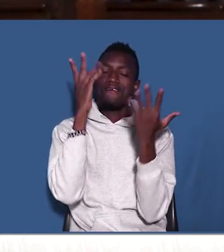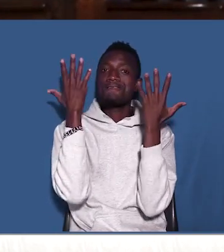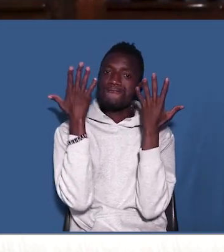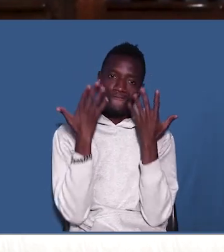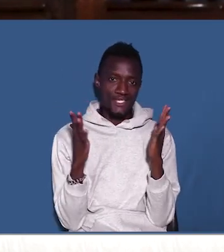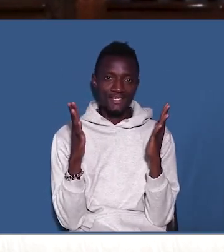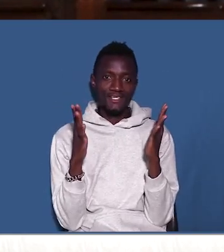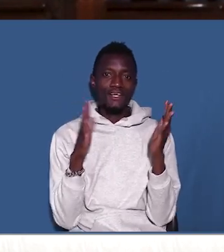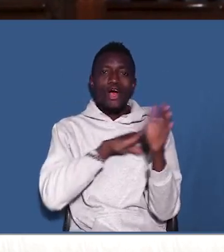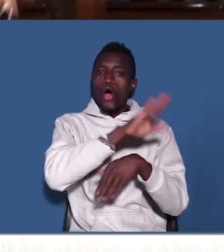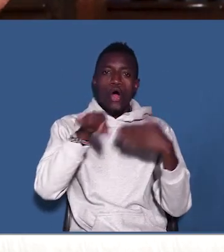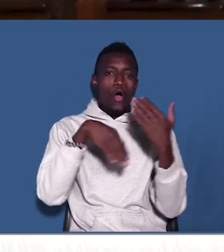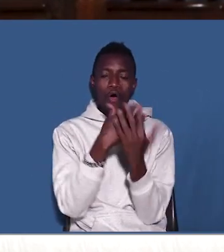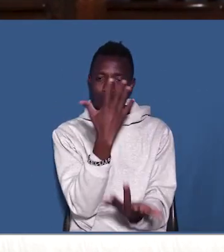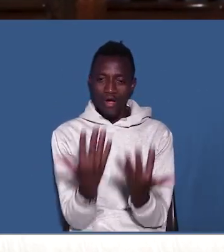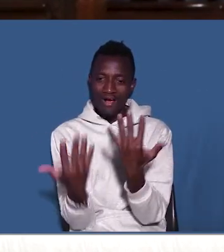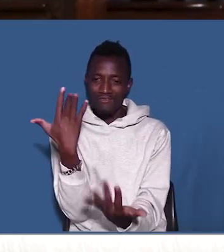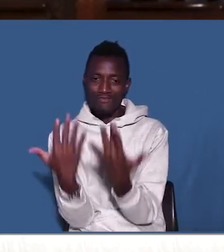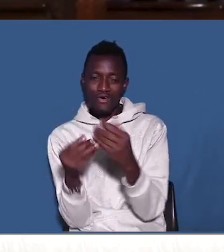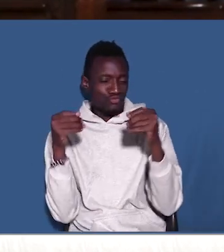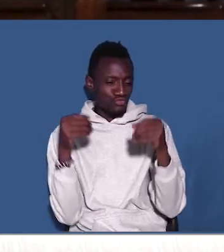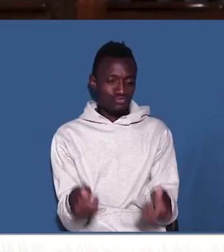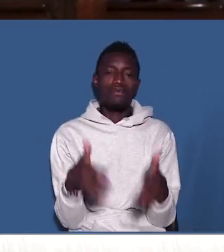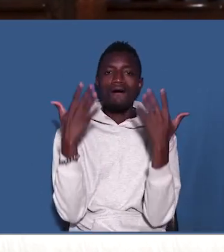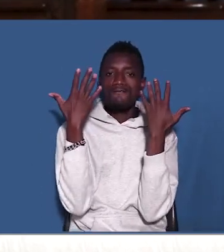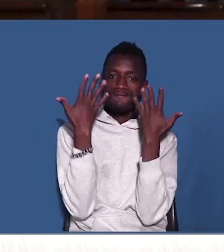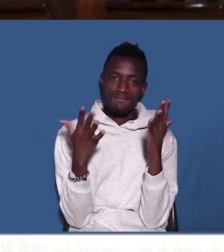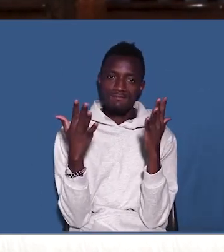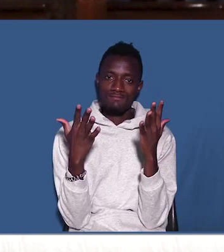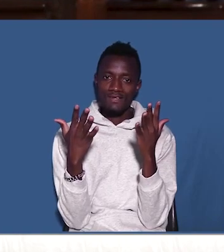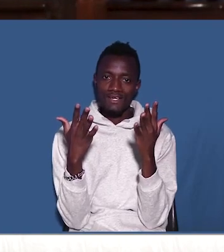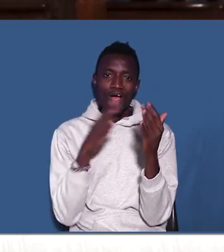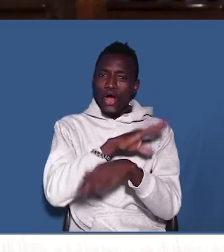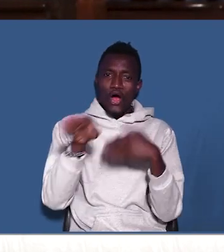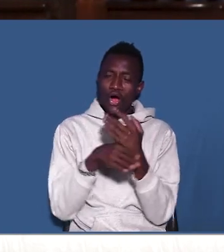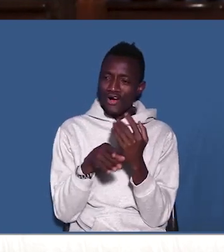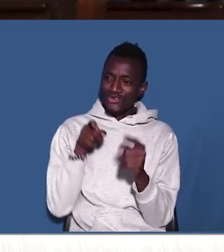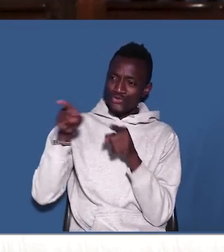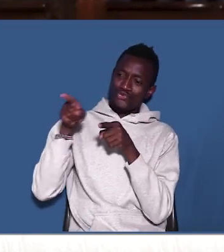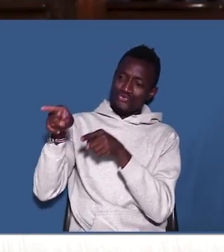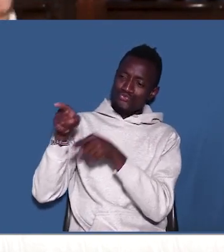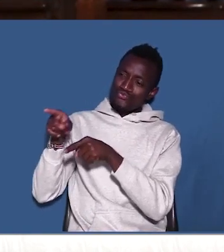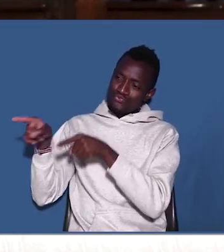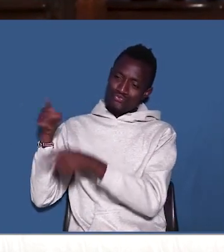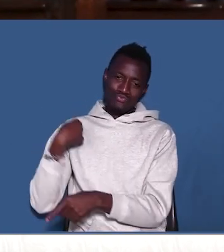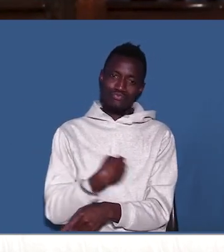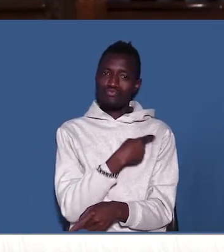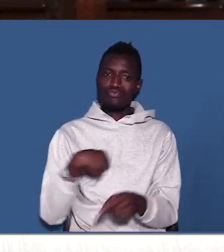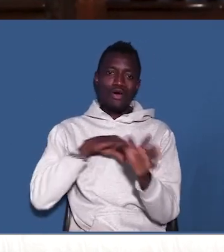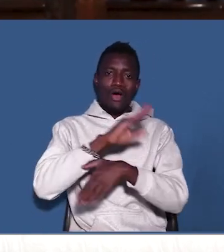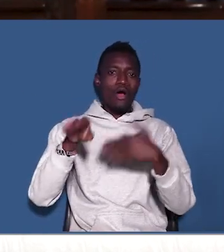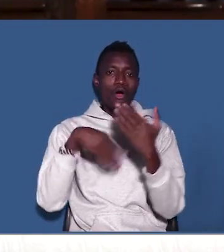The condemnation has been removed. Now the Redeemer says, "It is finished."